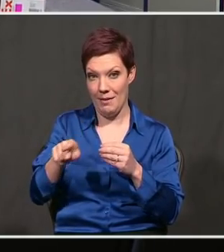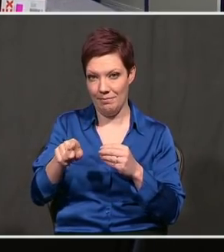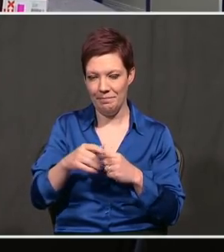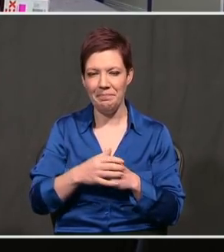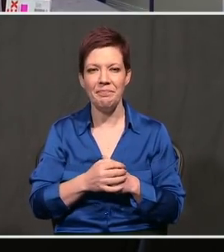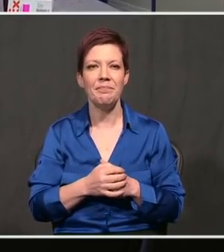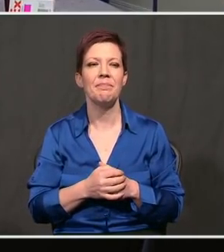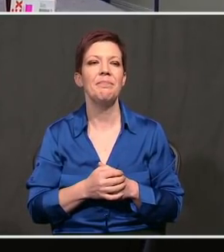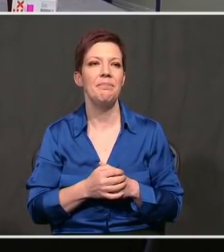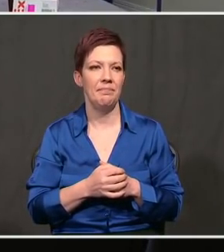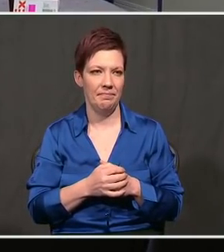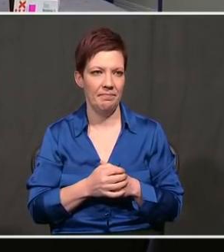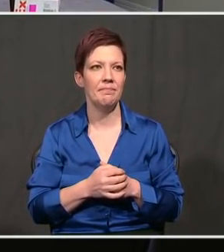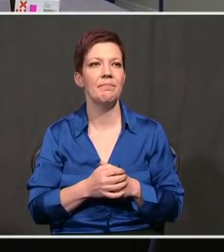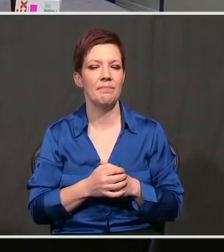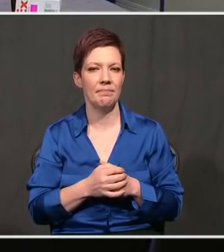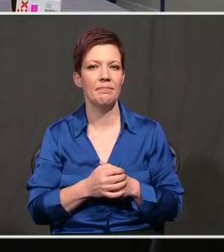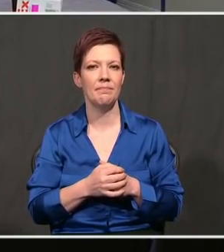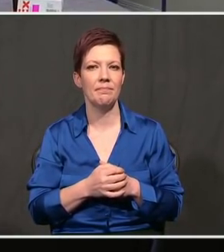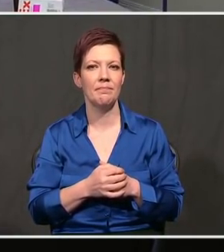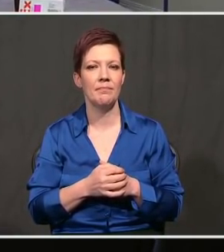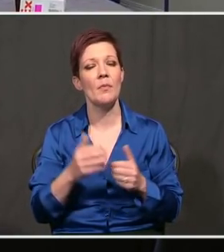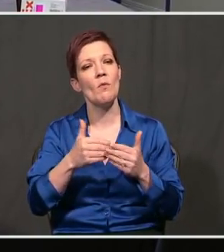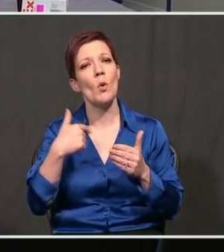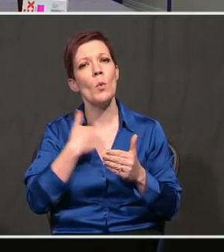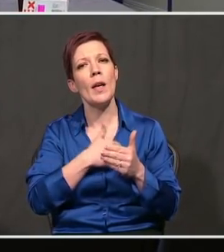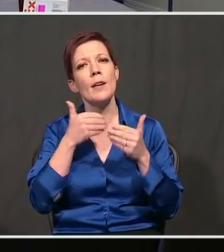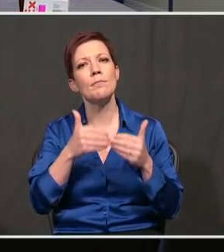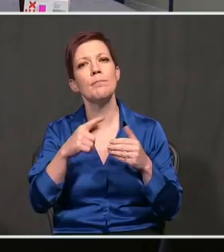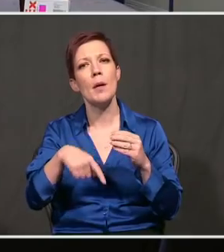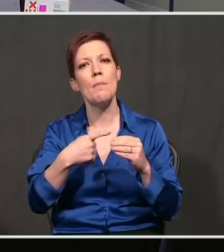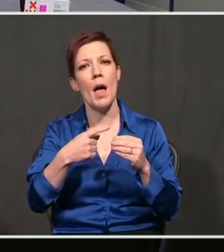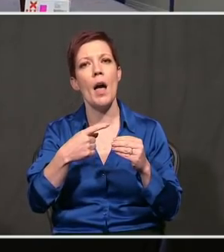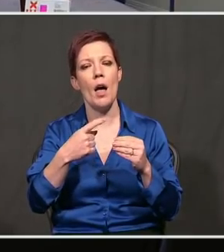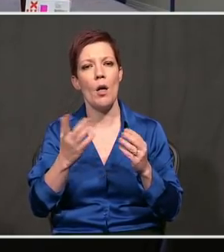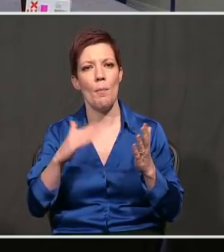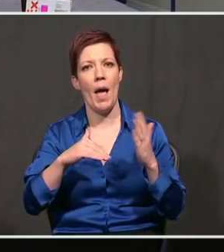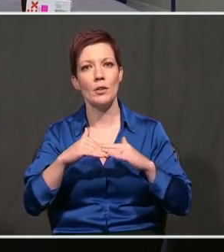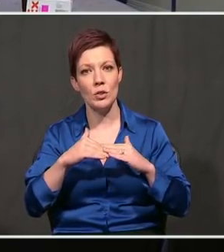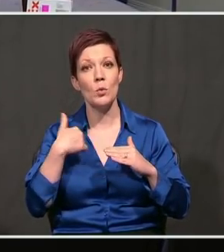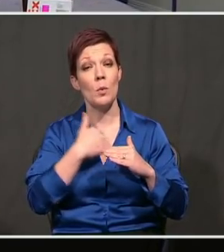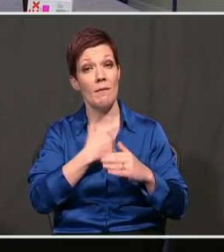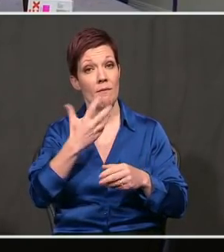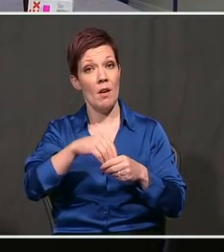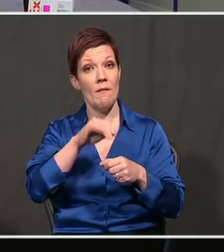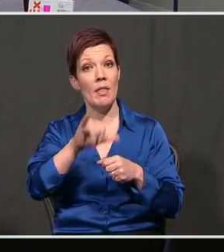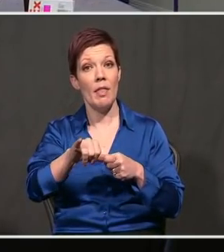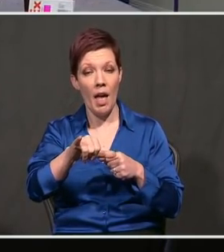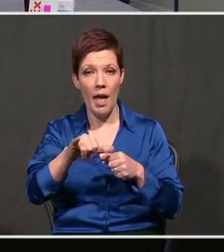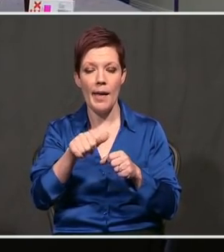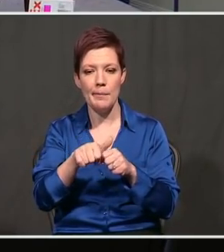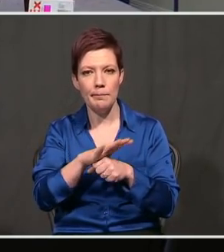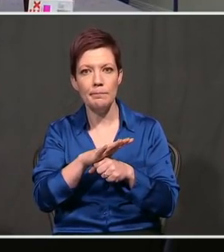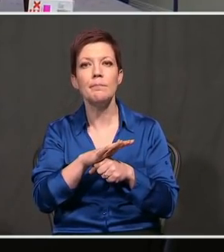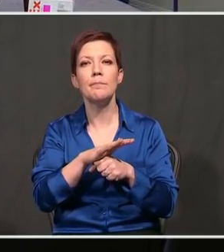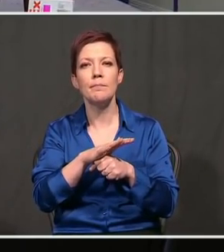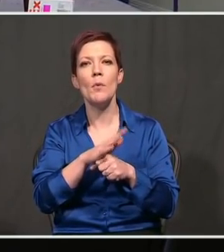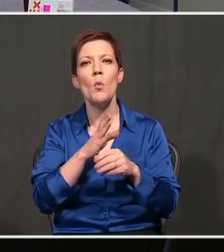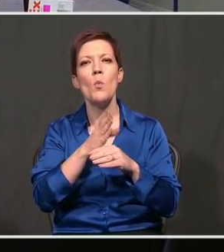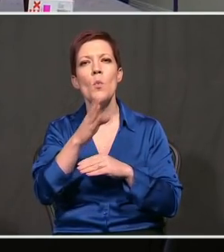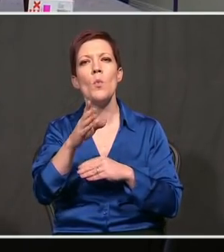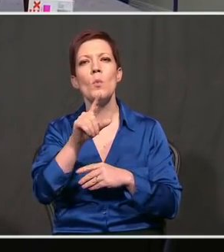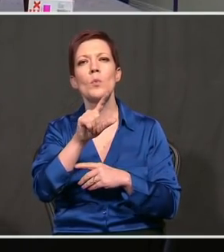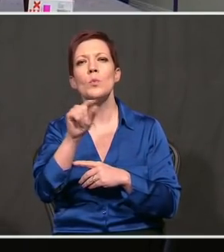we talk about the packaging, I just want to, we've been involved with the pandemic since the very beginning with the movement of over 20